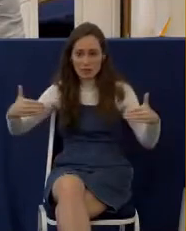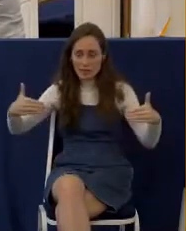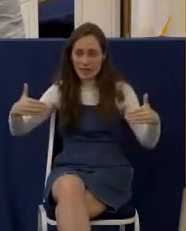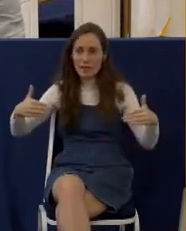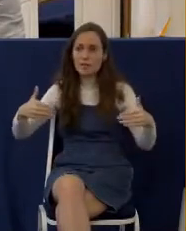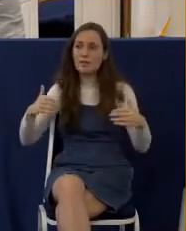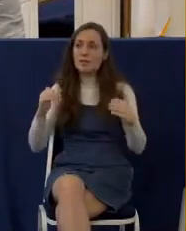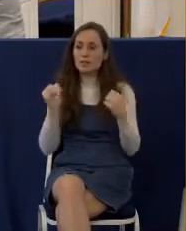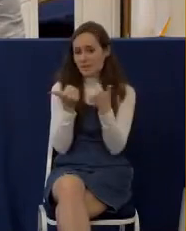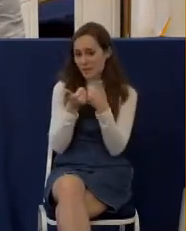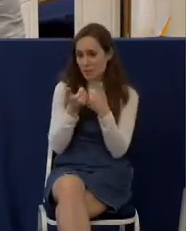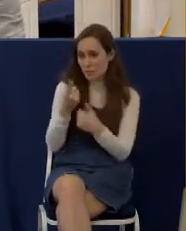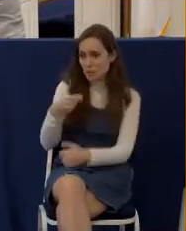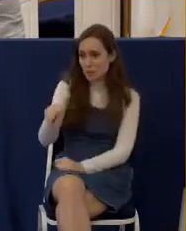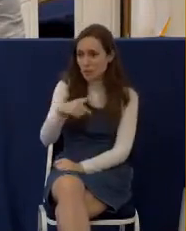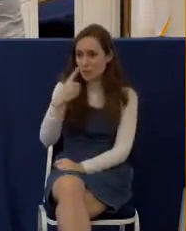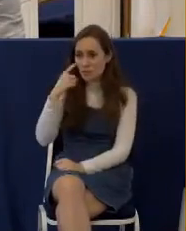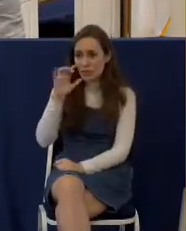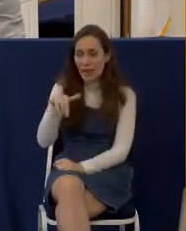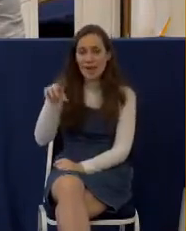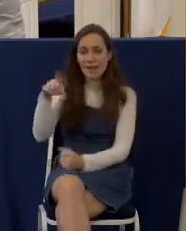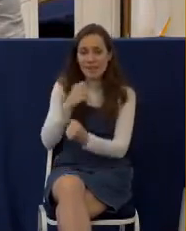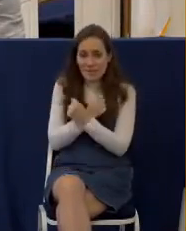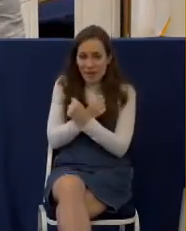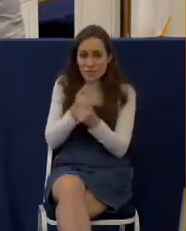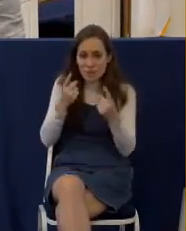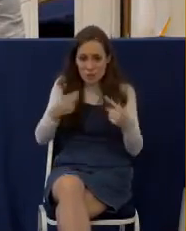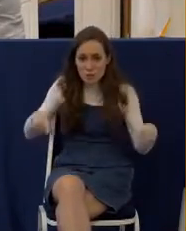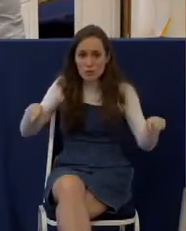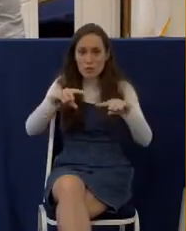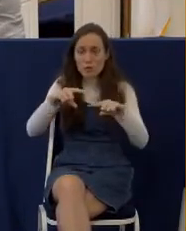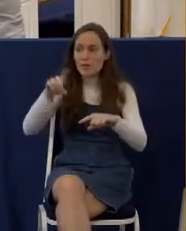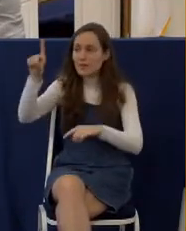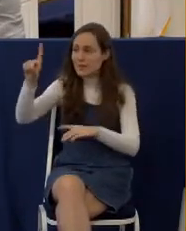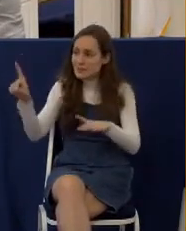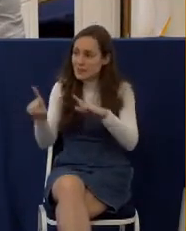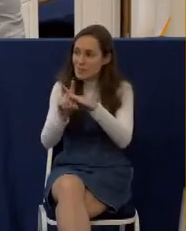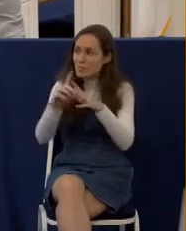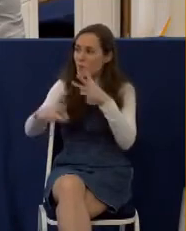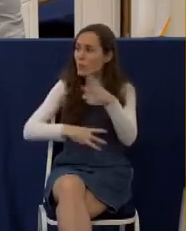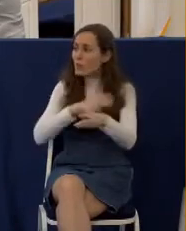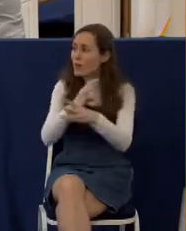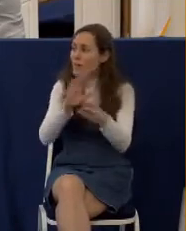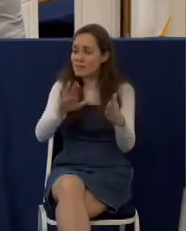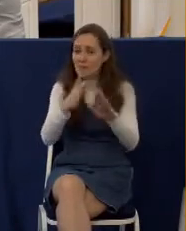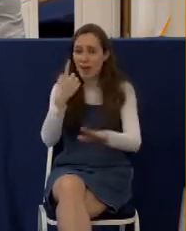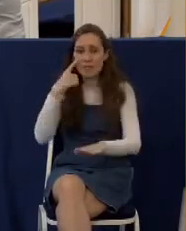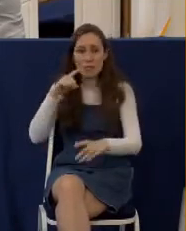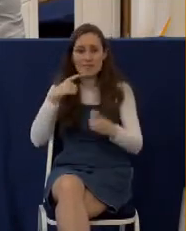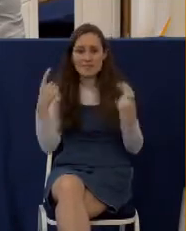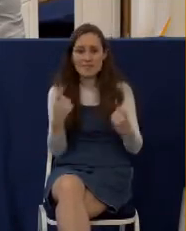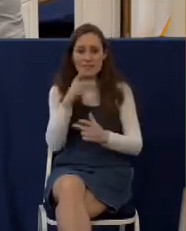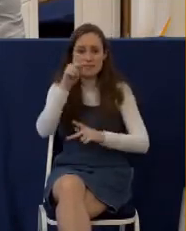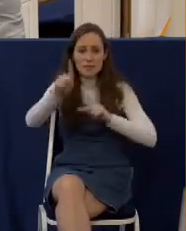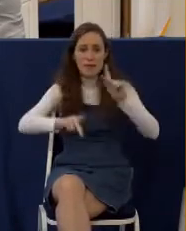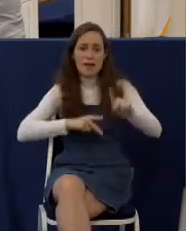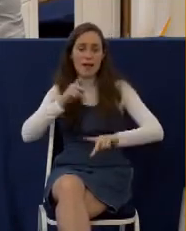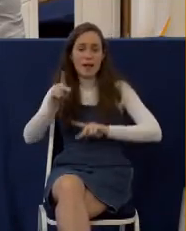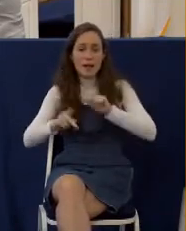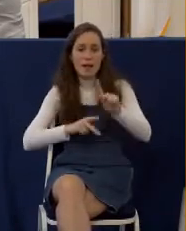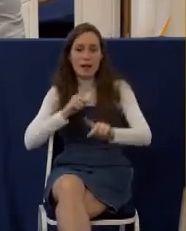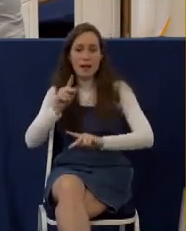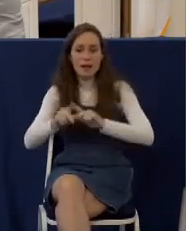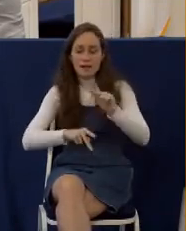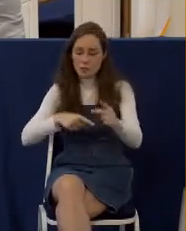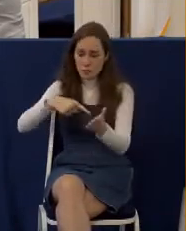challenge you with this. He loves you. He came in this world. He died for the sin of mankind, to pay the